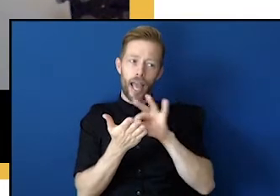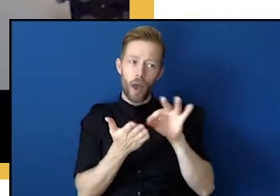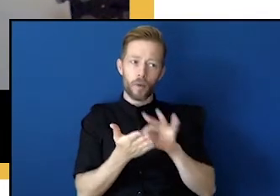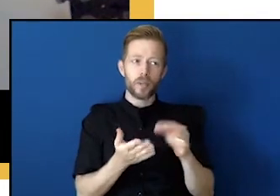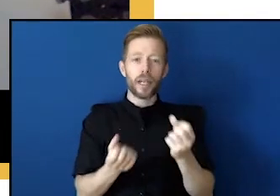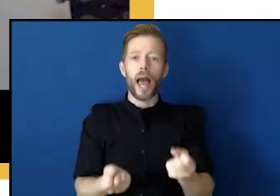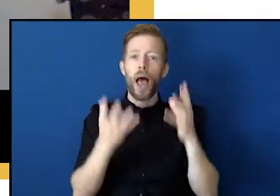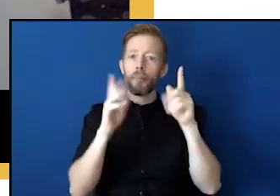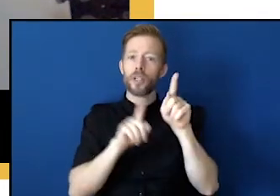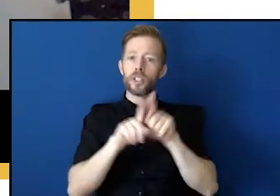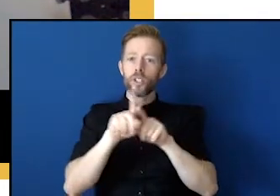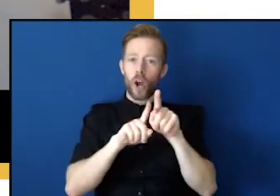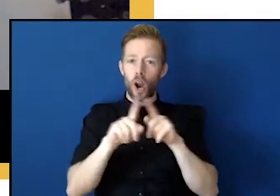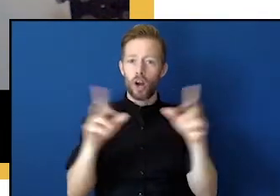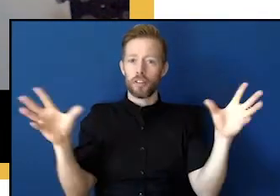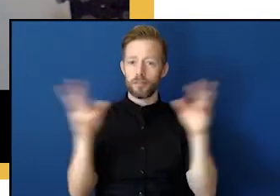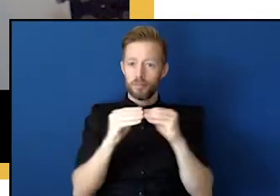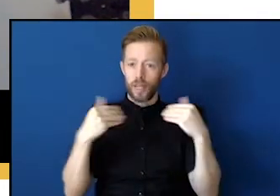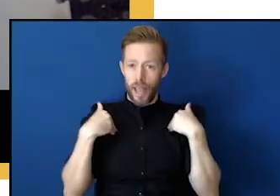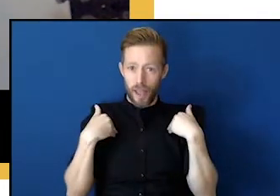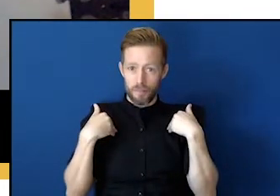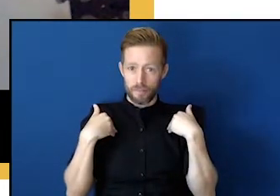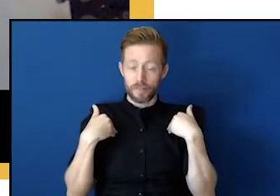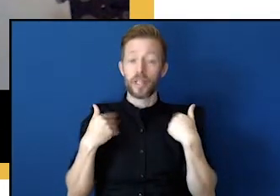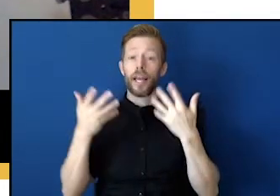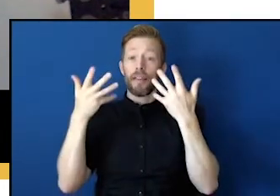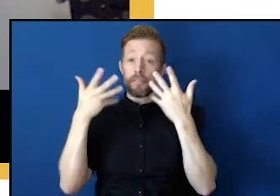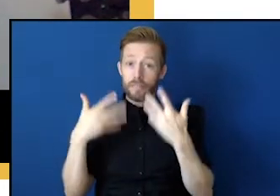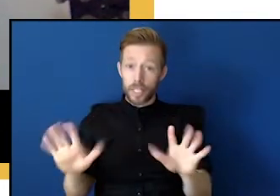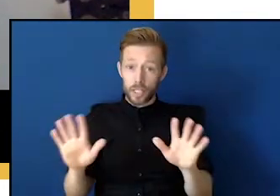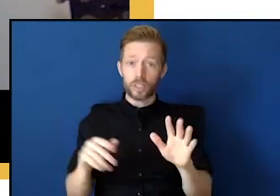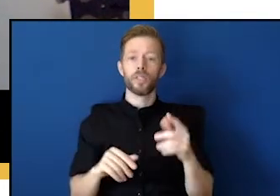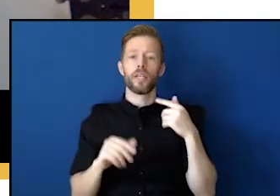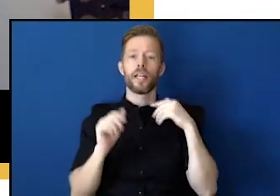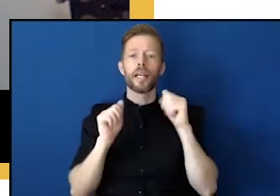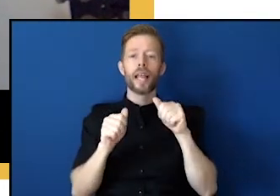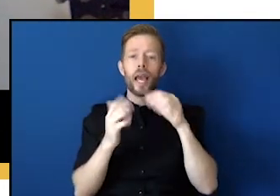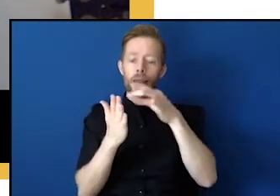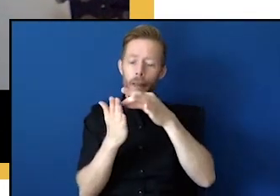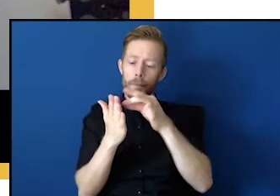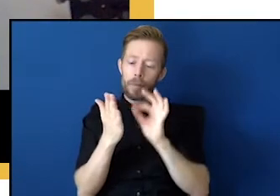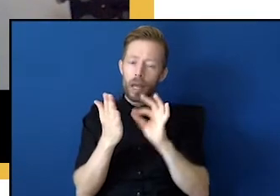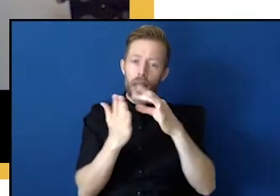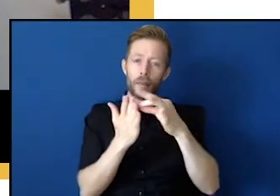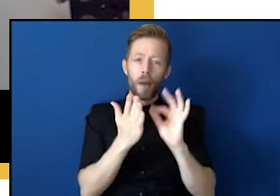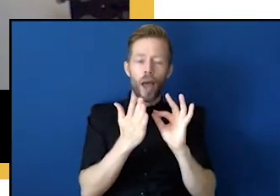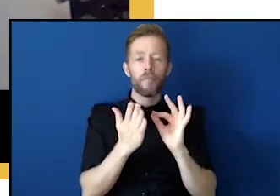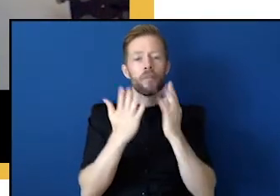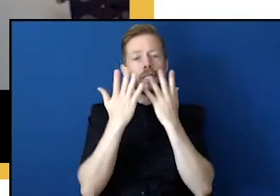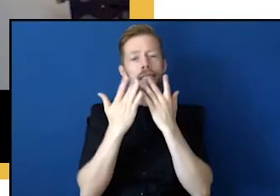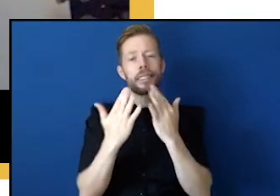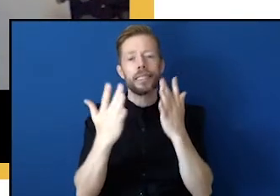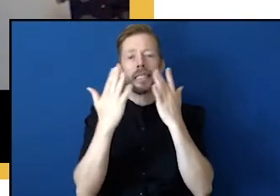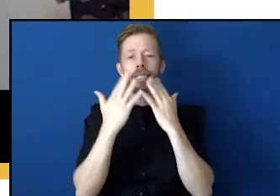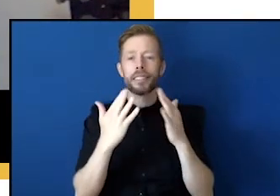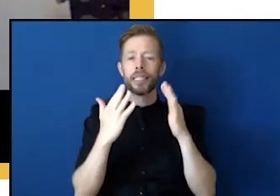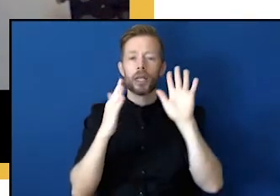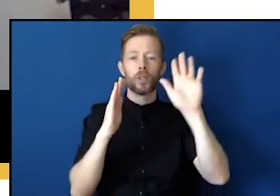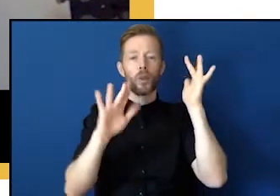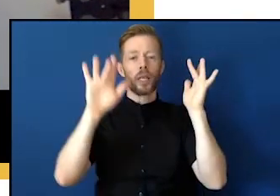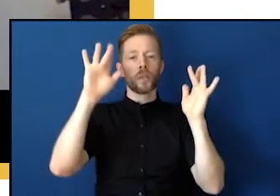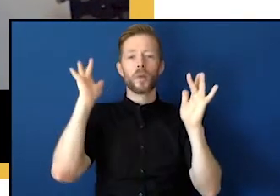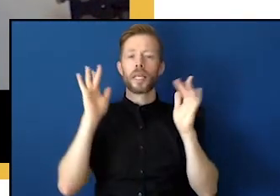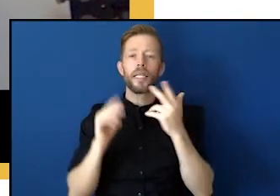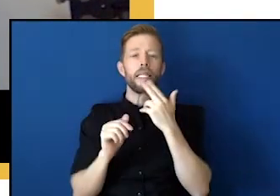them to count with me and see how many stars we have. When they're done with that, we get to peel them off and sing